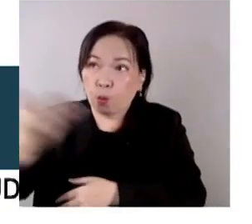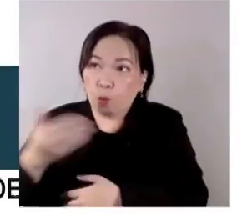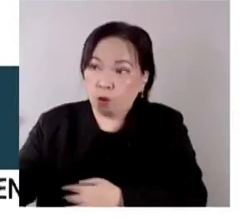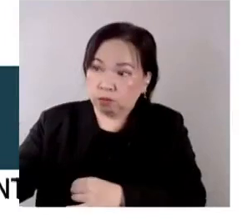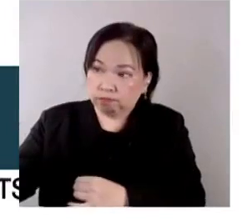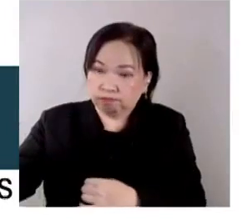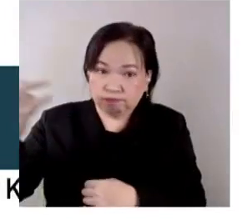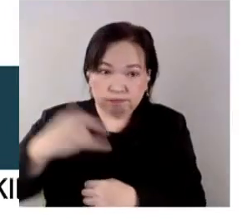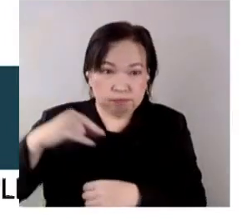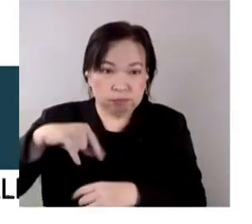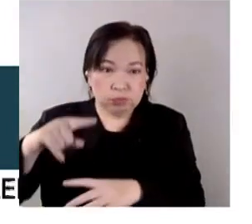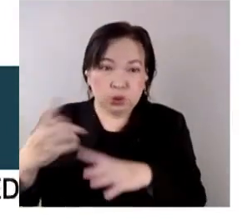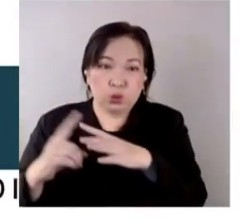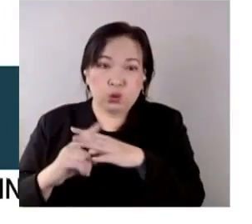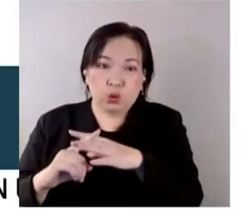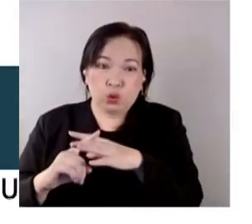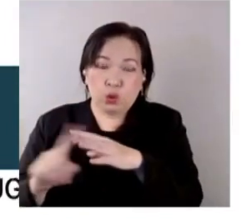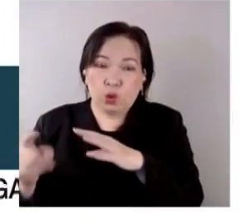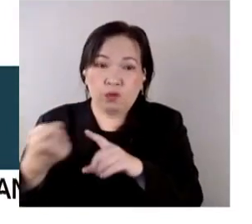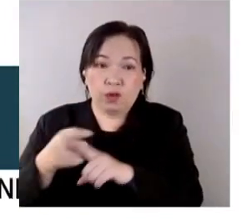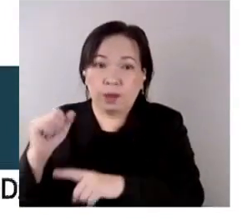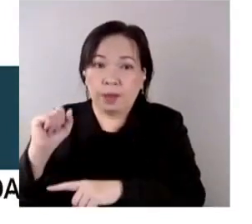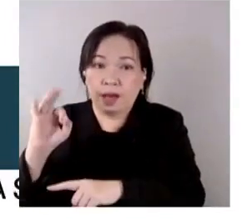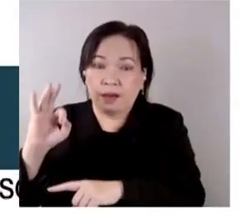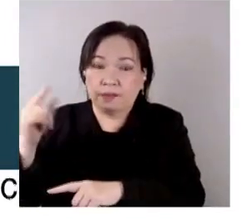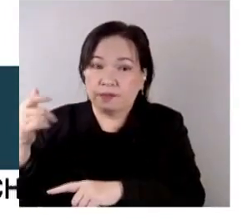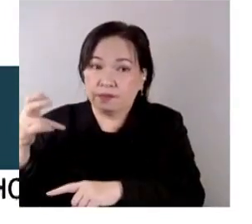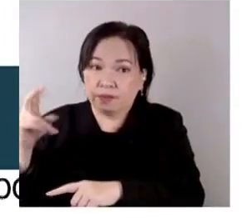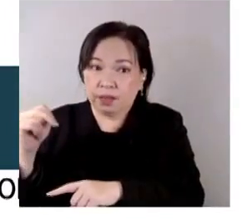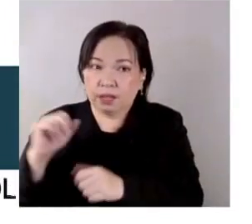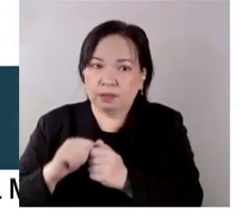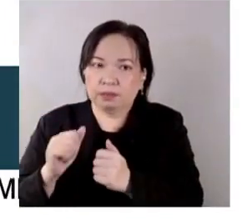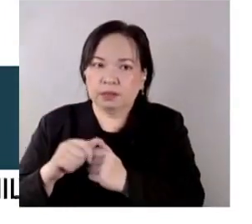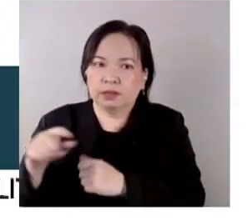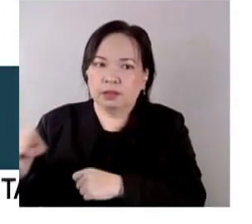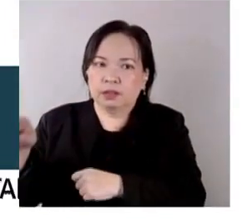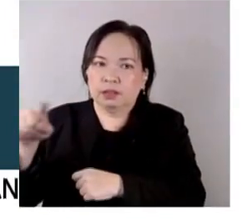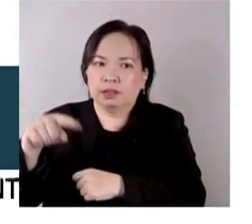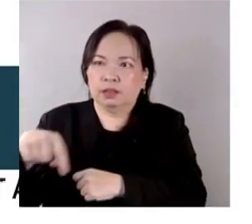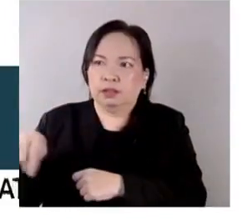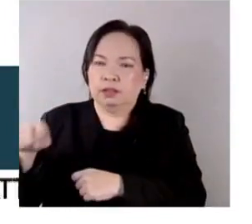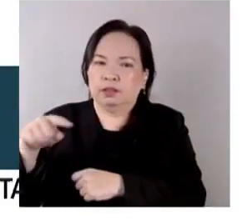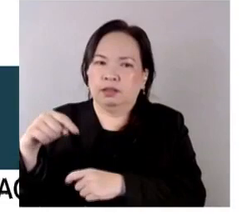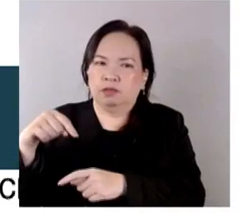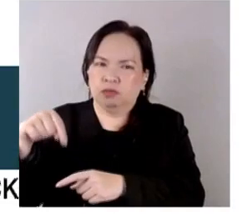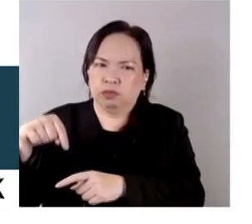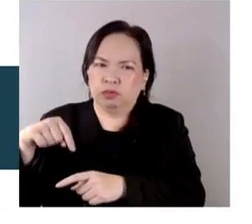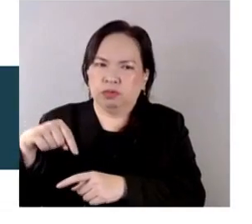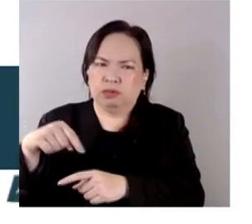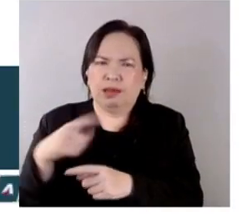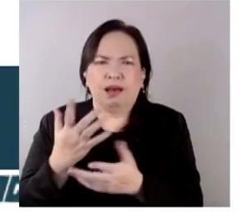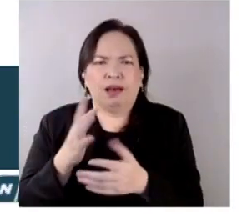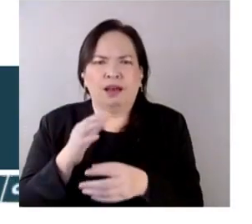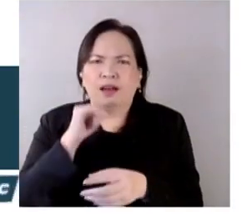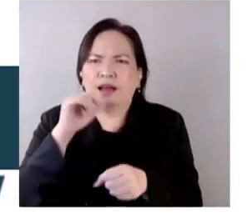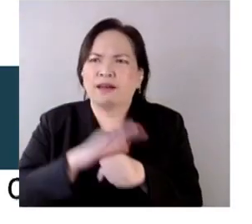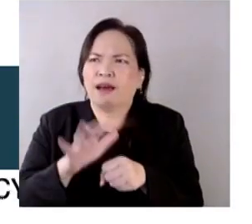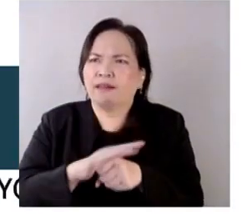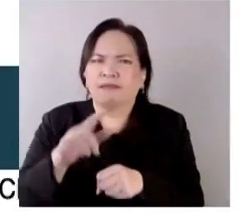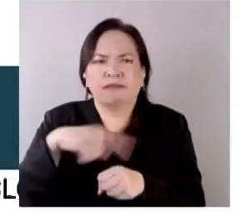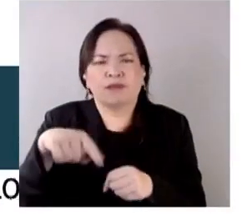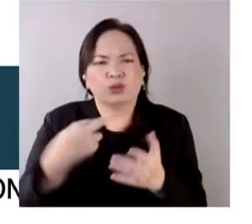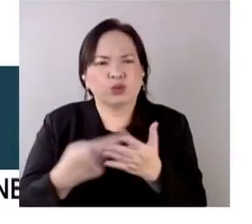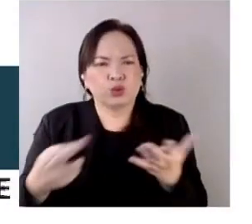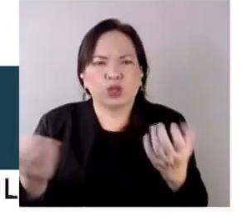country would lead to them getting a chunk of the pie when the pie is really so small already. They were saying there's so many problems